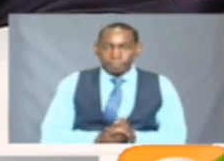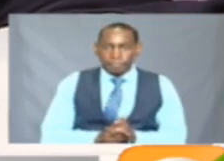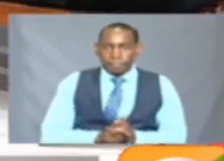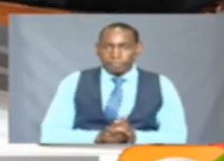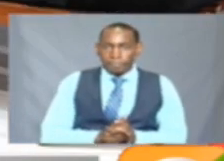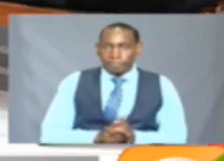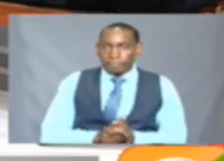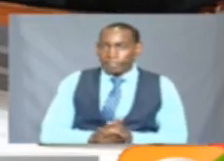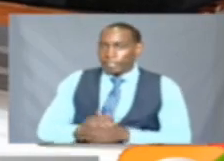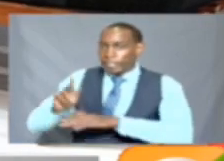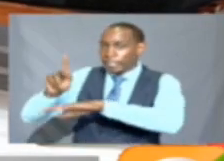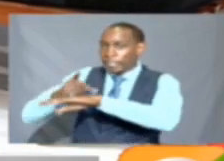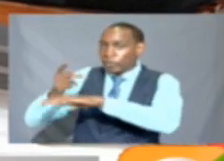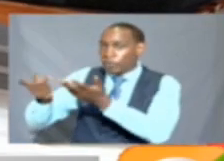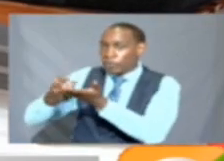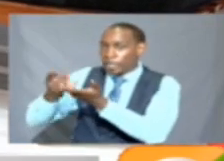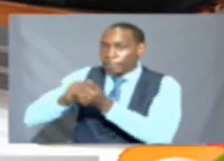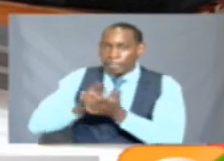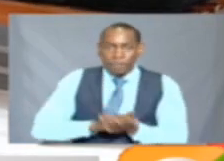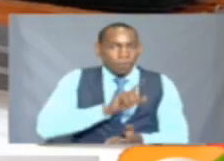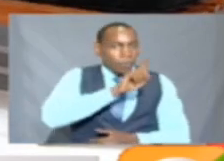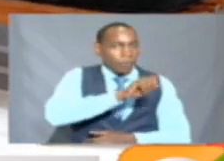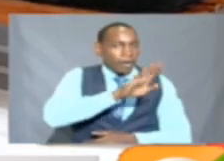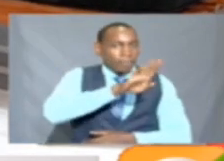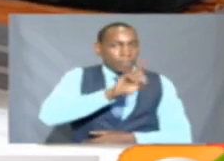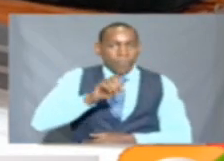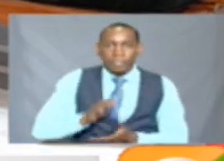I'm still at Kikuyus, how many again? 141.